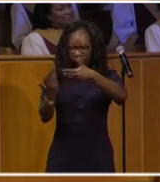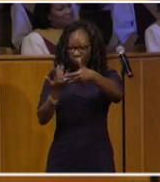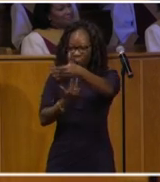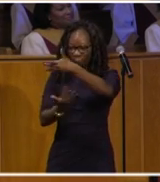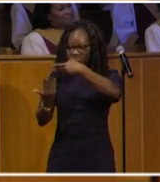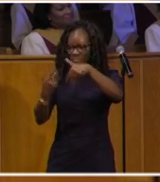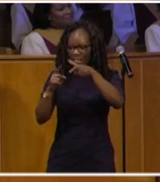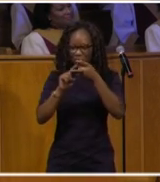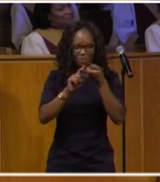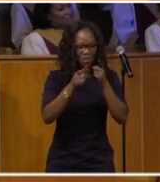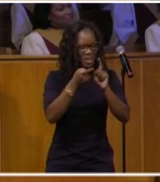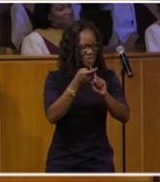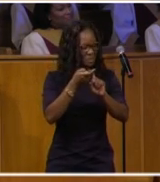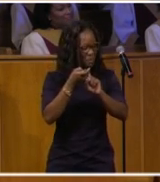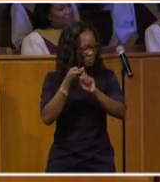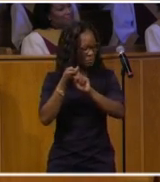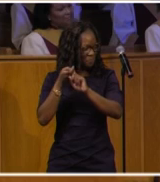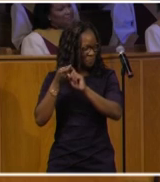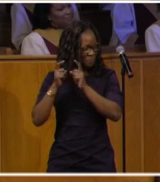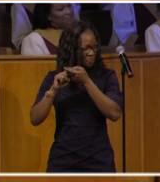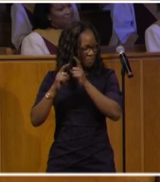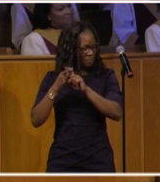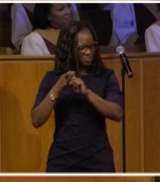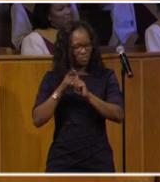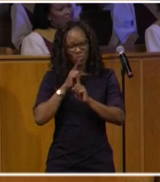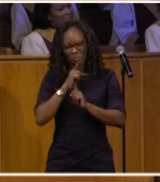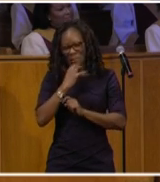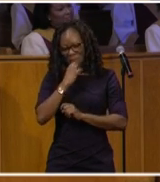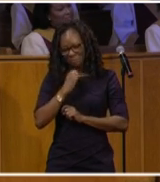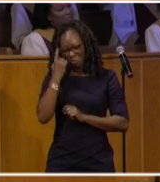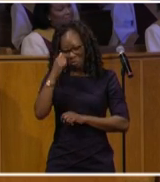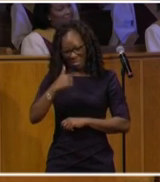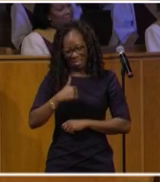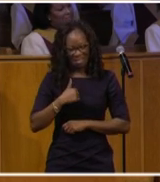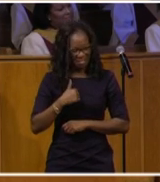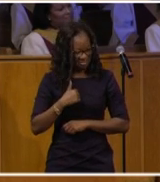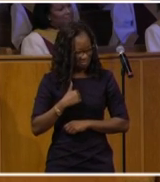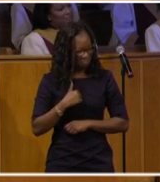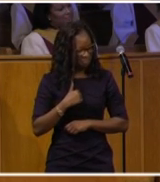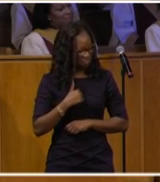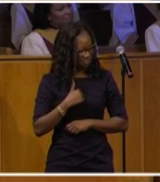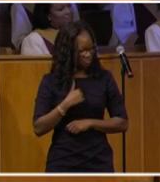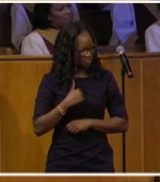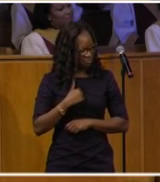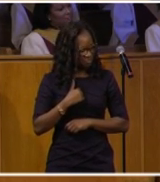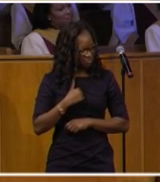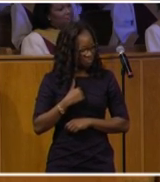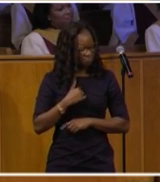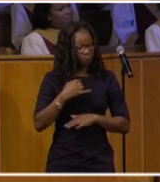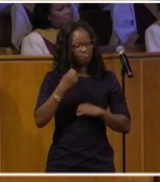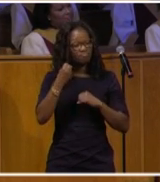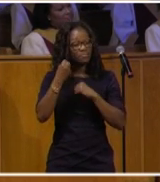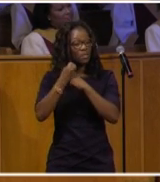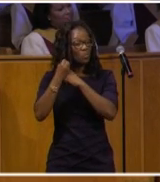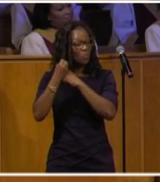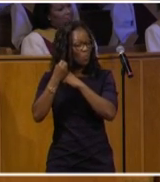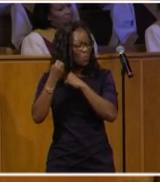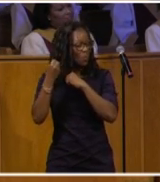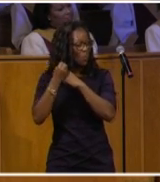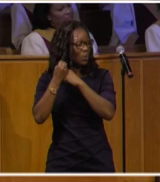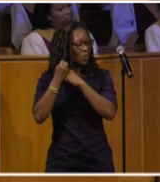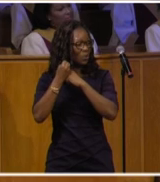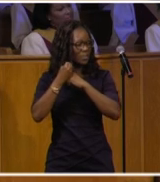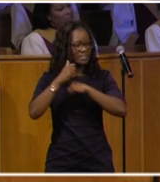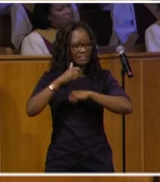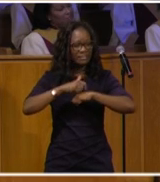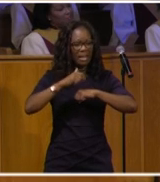the friendship has meant so much to me. Their support in the time